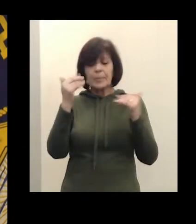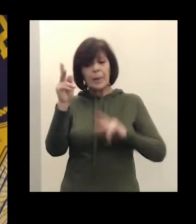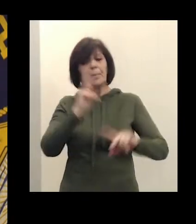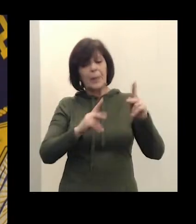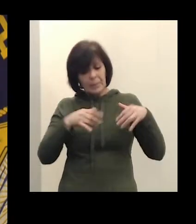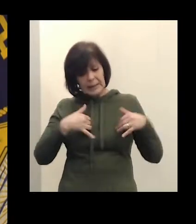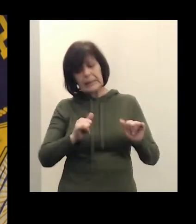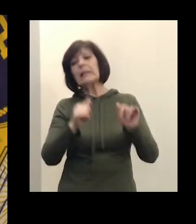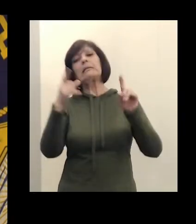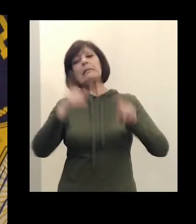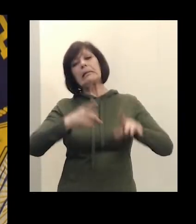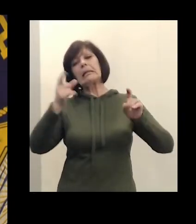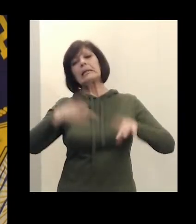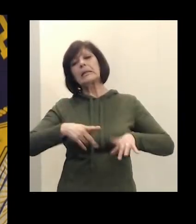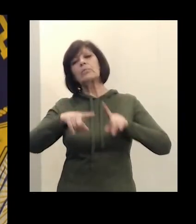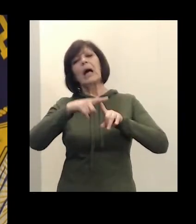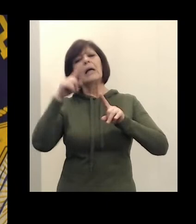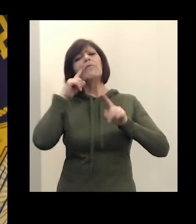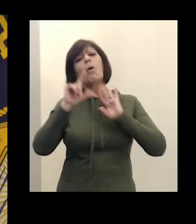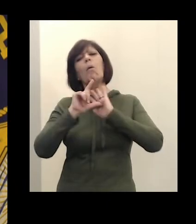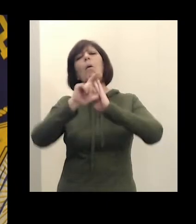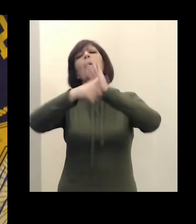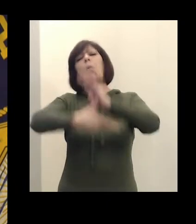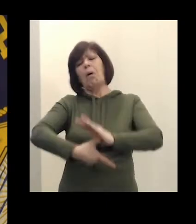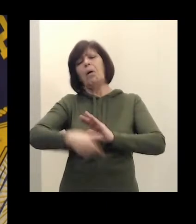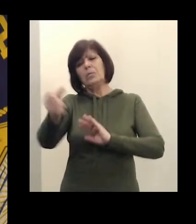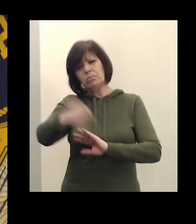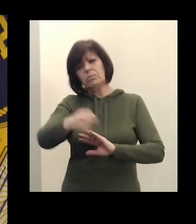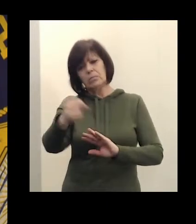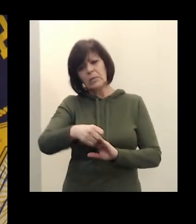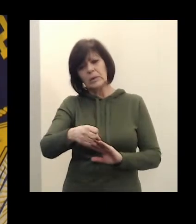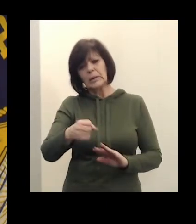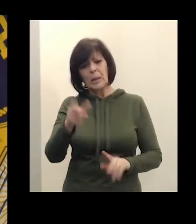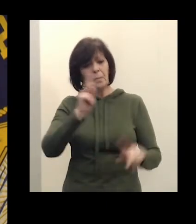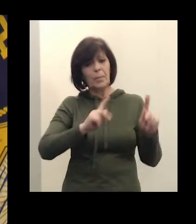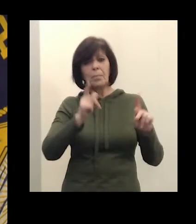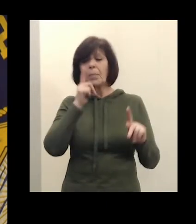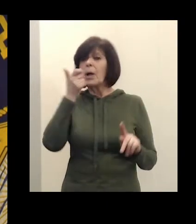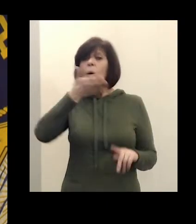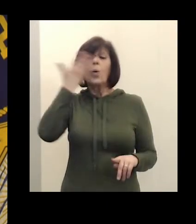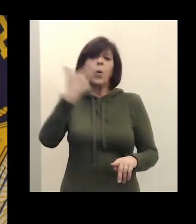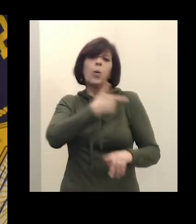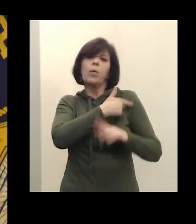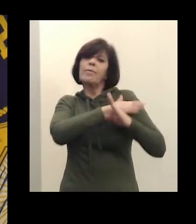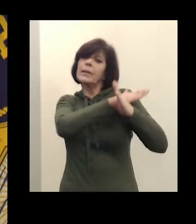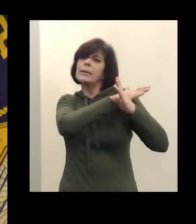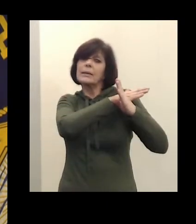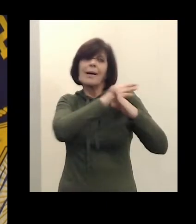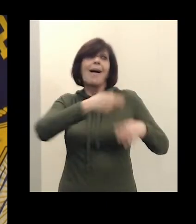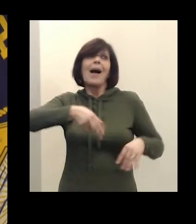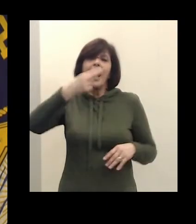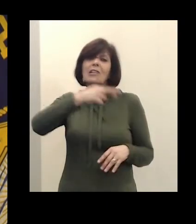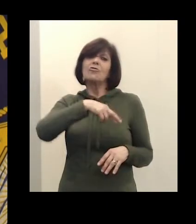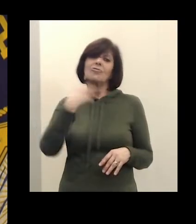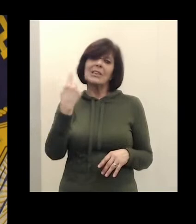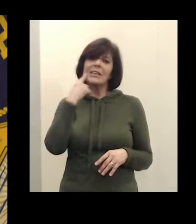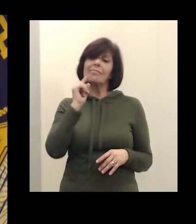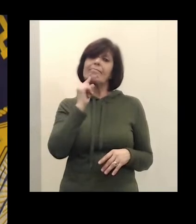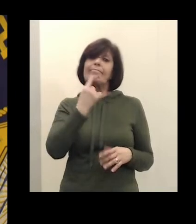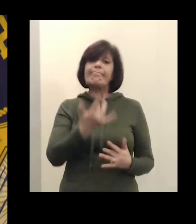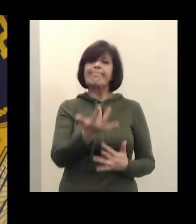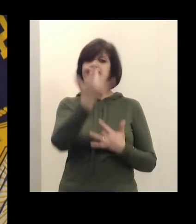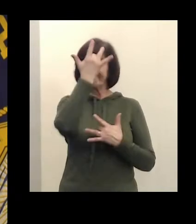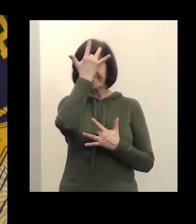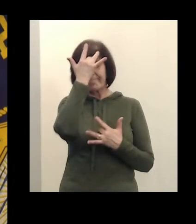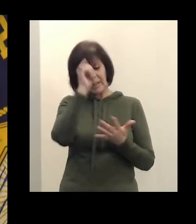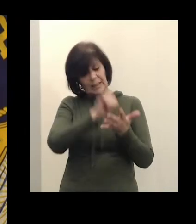positive for quite some time, and there are people who, because they haven't been vaccinated, are highly at risk for serious illness or death. And that's why we